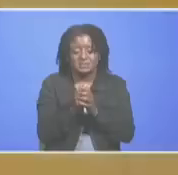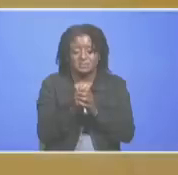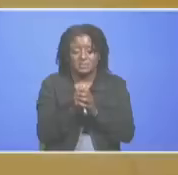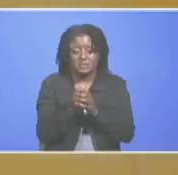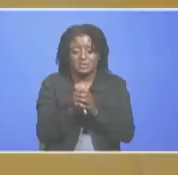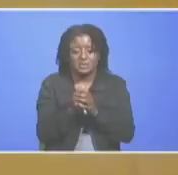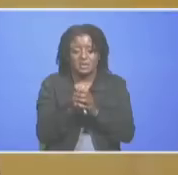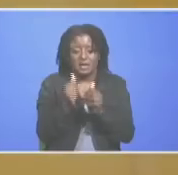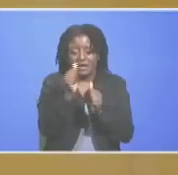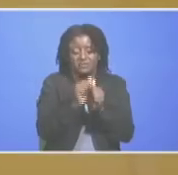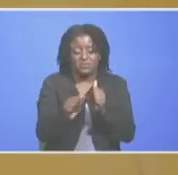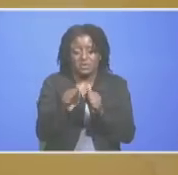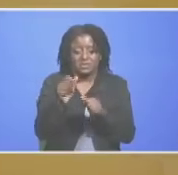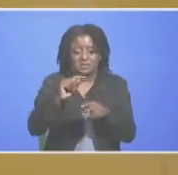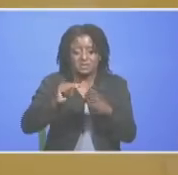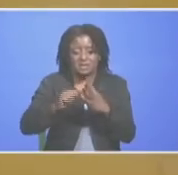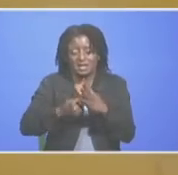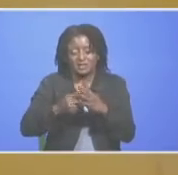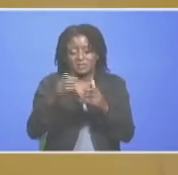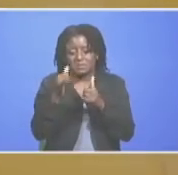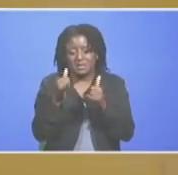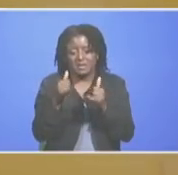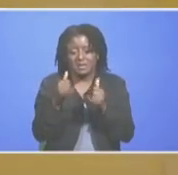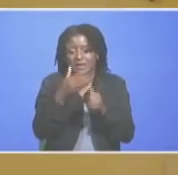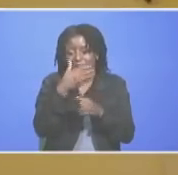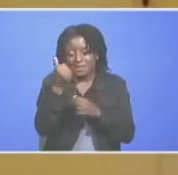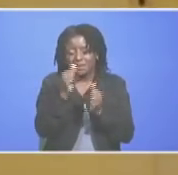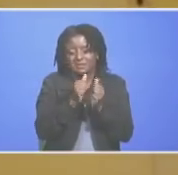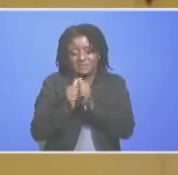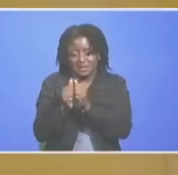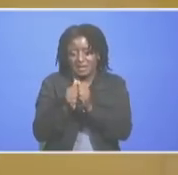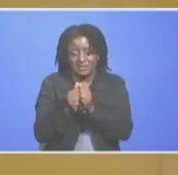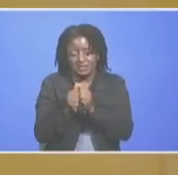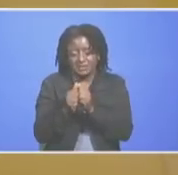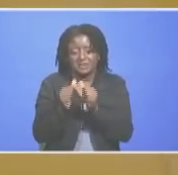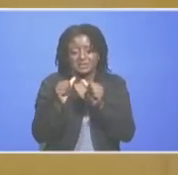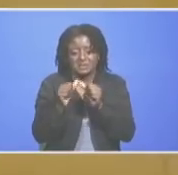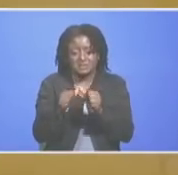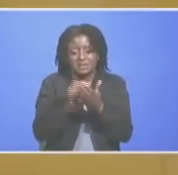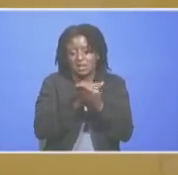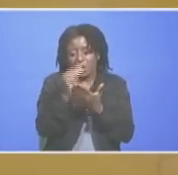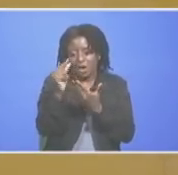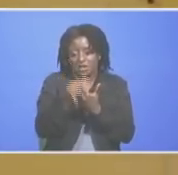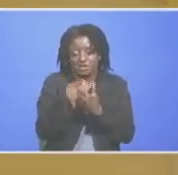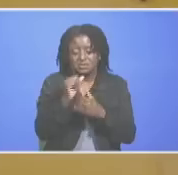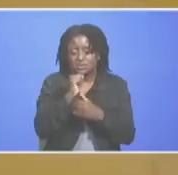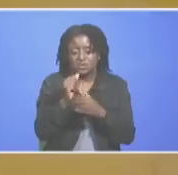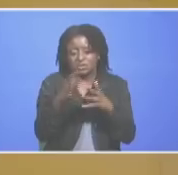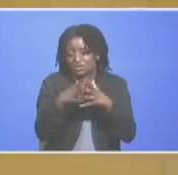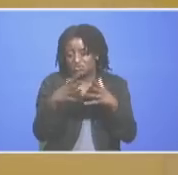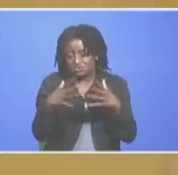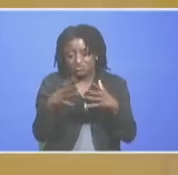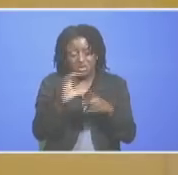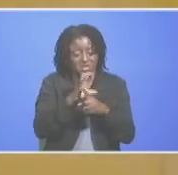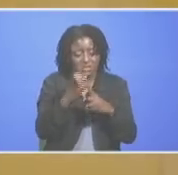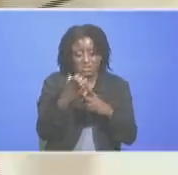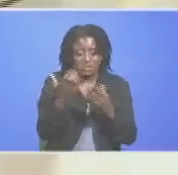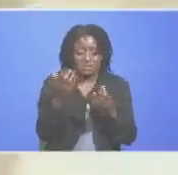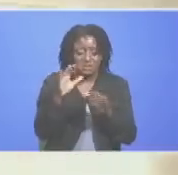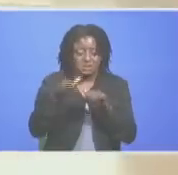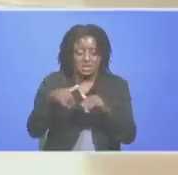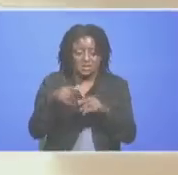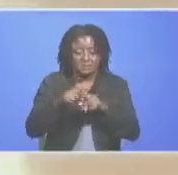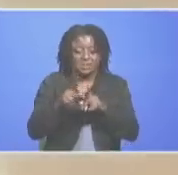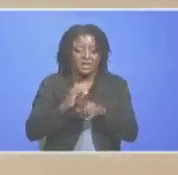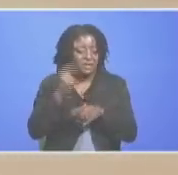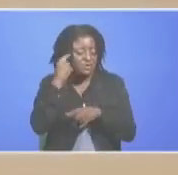in. Everybody's starting to mesh a little bit better each game. It's still August, so we're not in full gear, not in great shape yet, but I thought we played well and moved the ball.